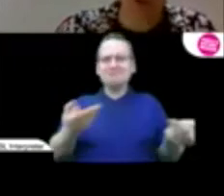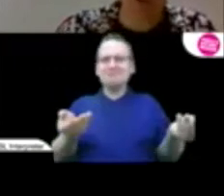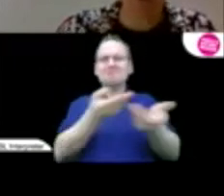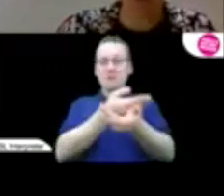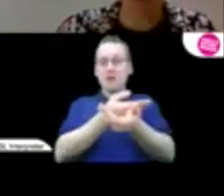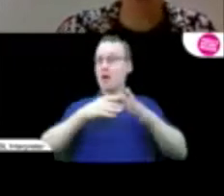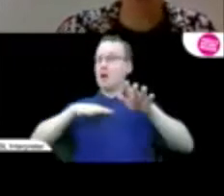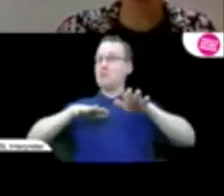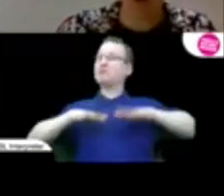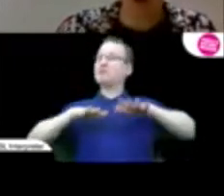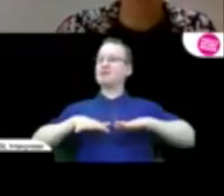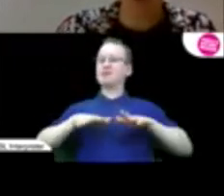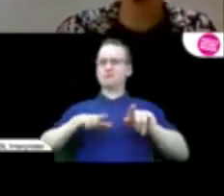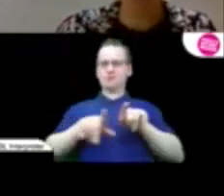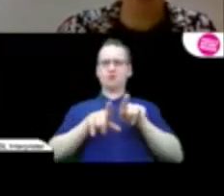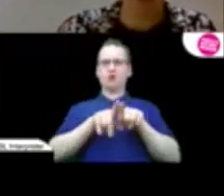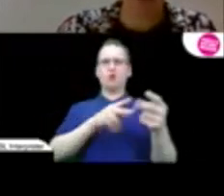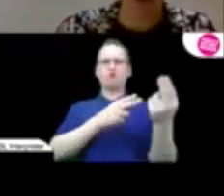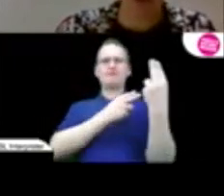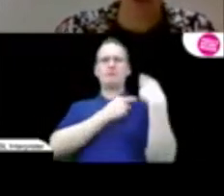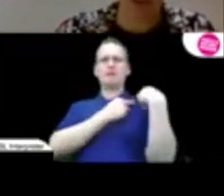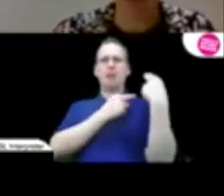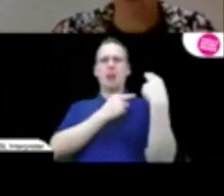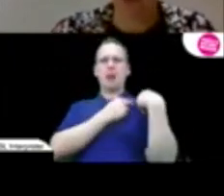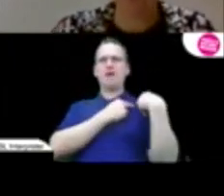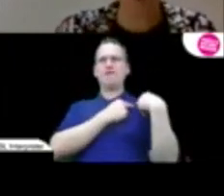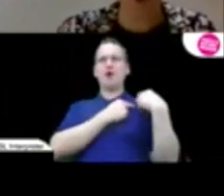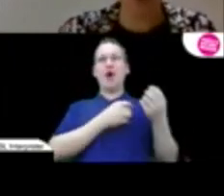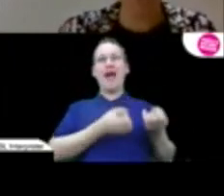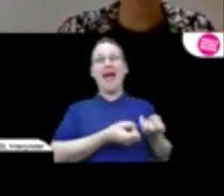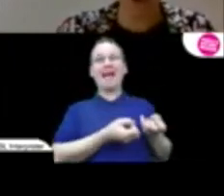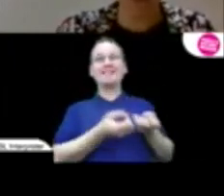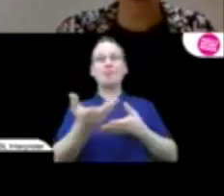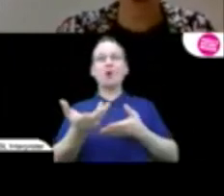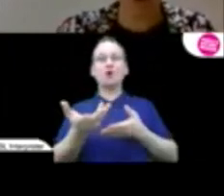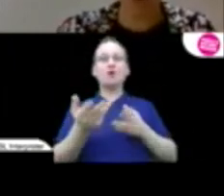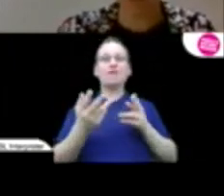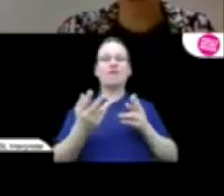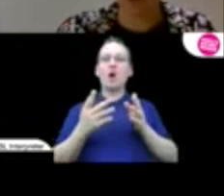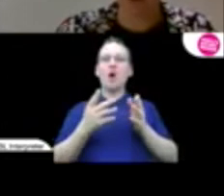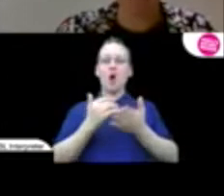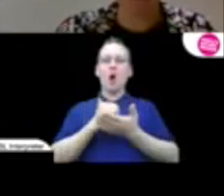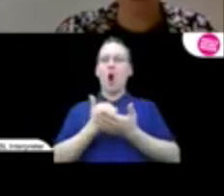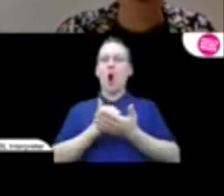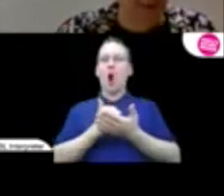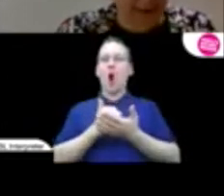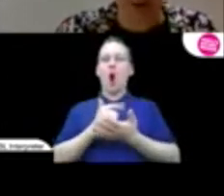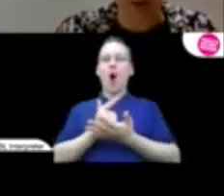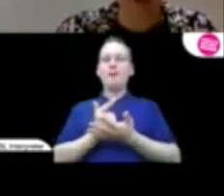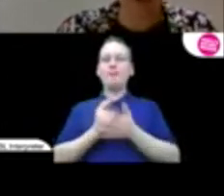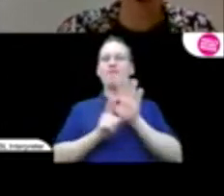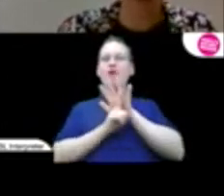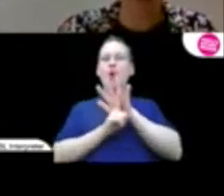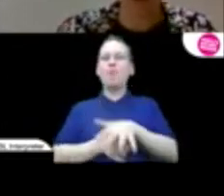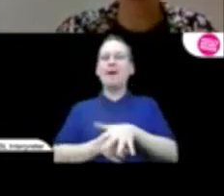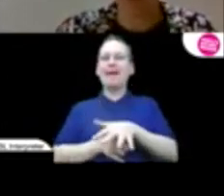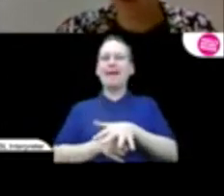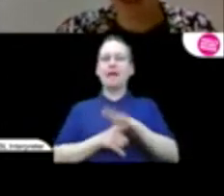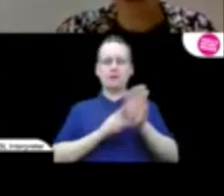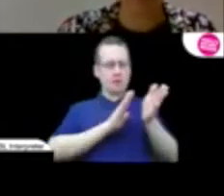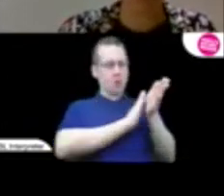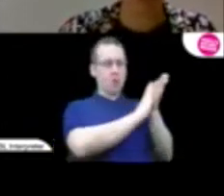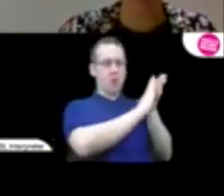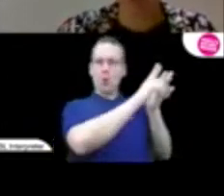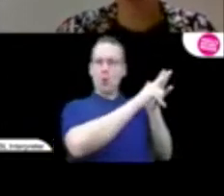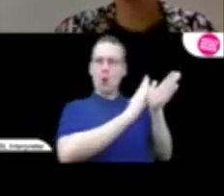was also responsible for another export, the export of homophobic laws to the Indian subcontinent,